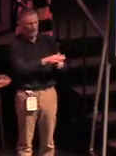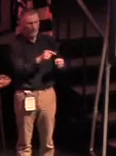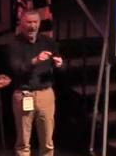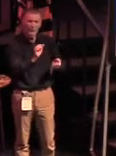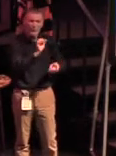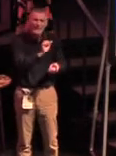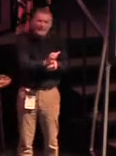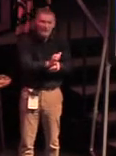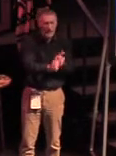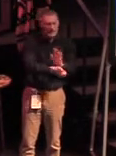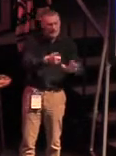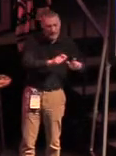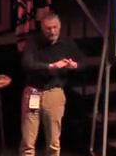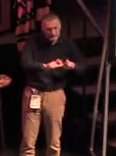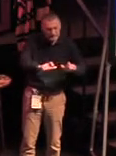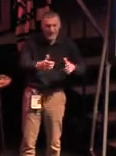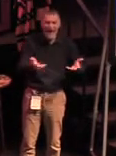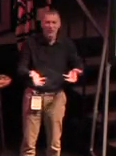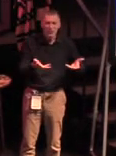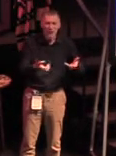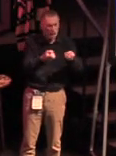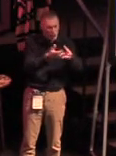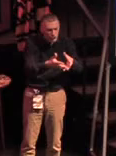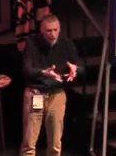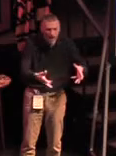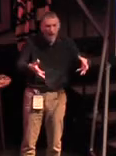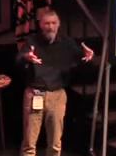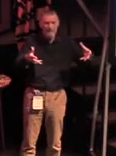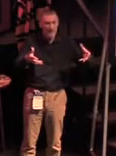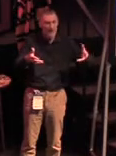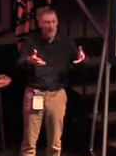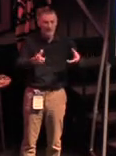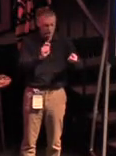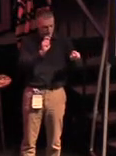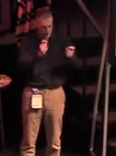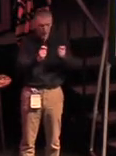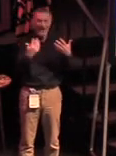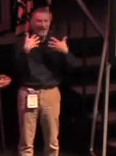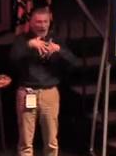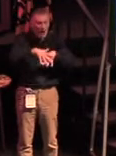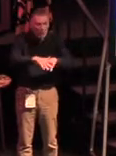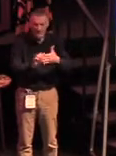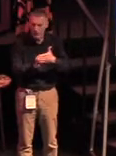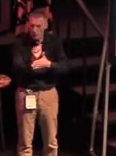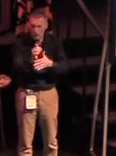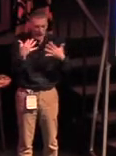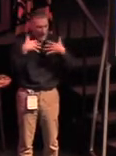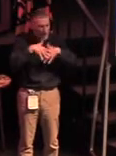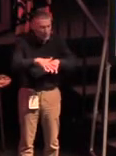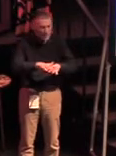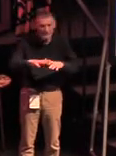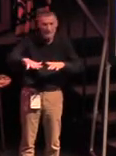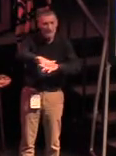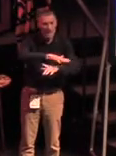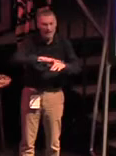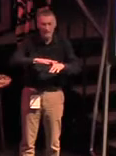talent. It's enabling it to thrive. It's creating inclusive cultures and workspaces that allow people to show up every